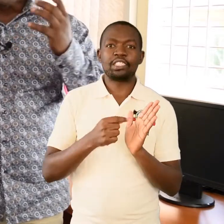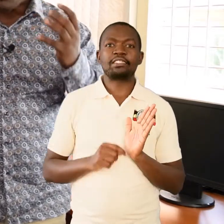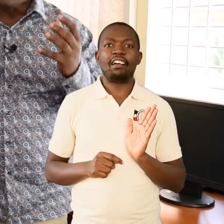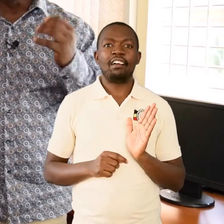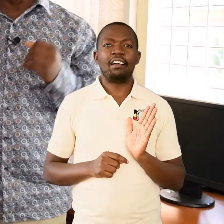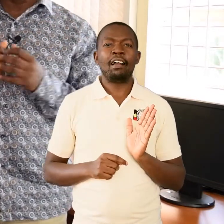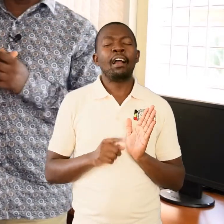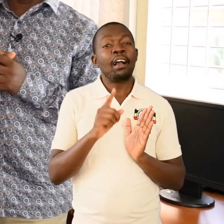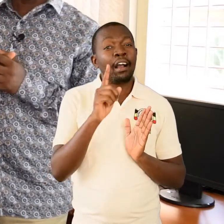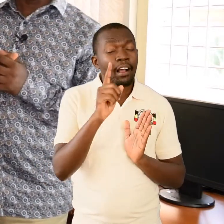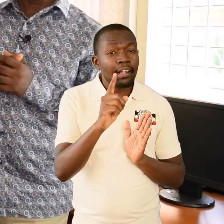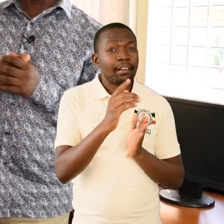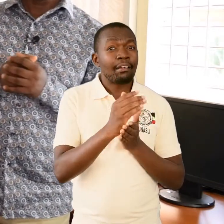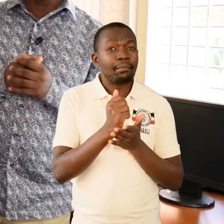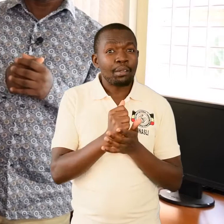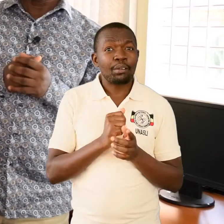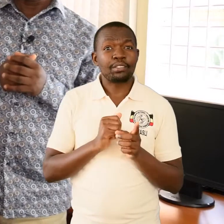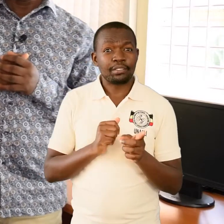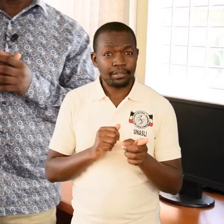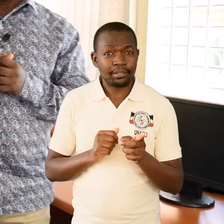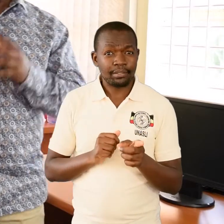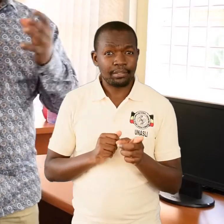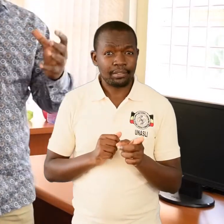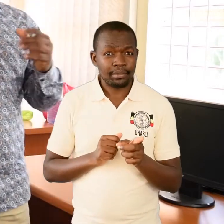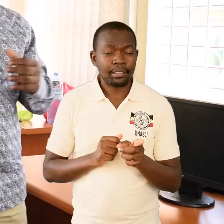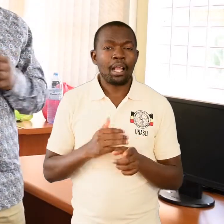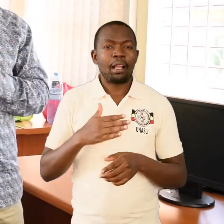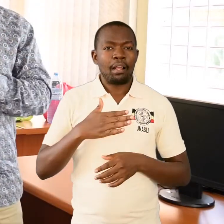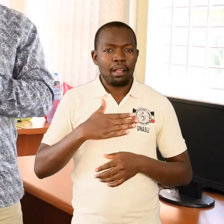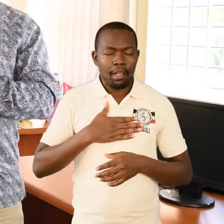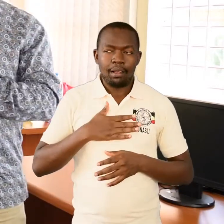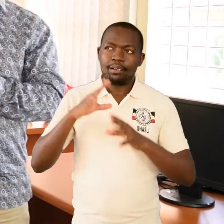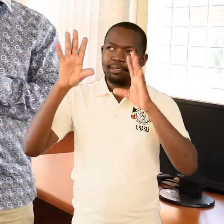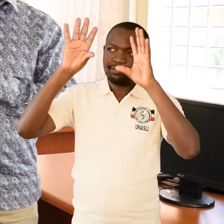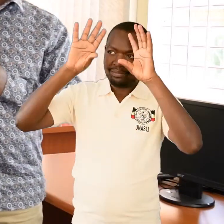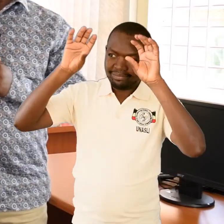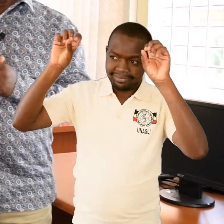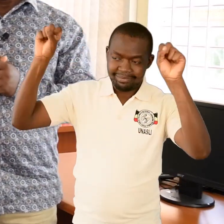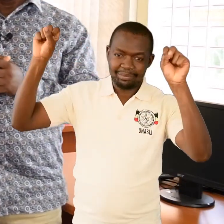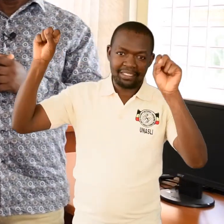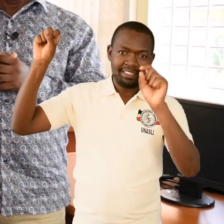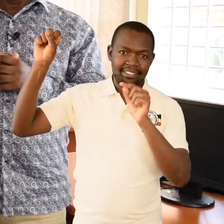And because of that, our president